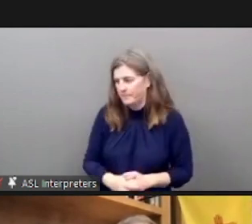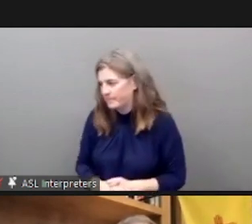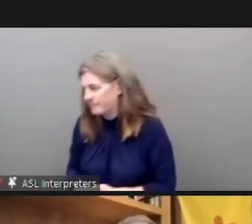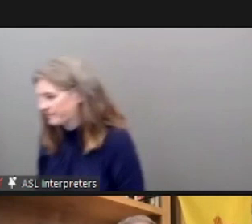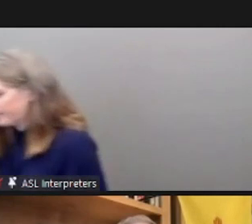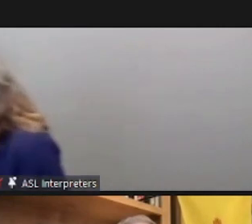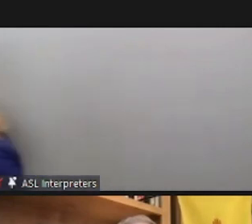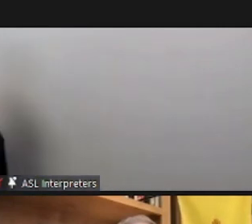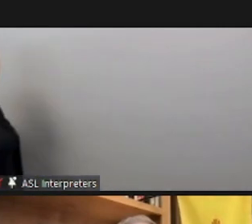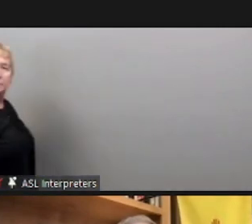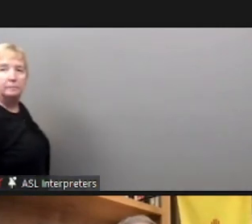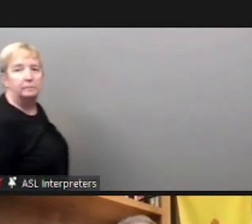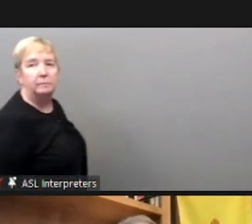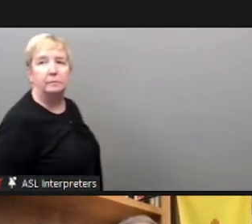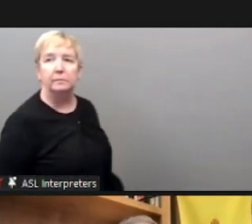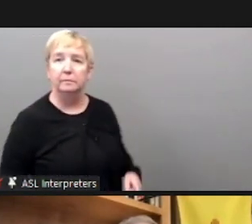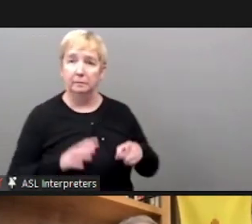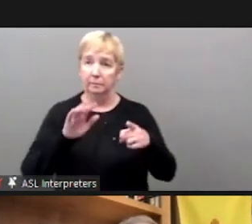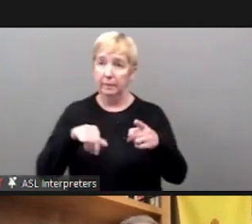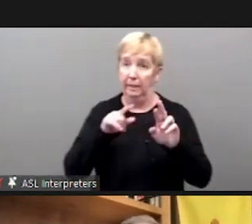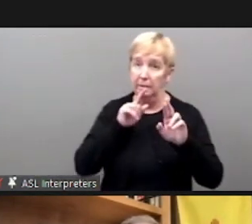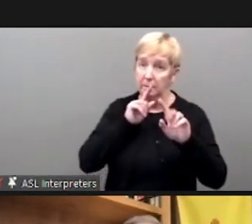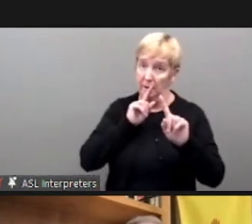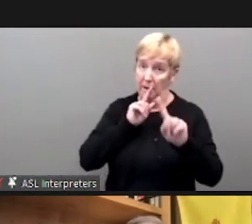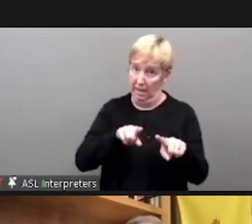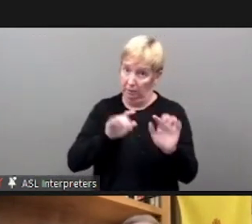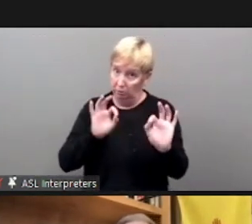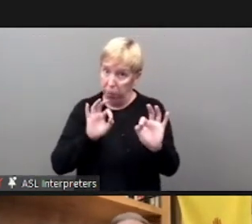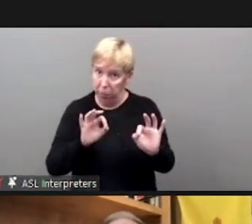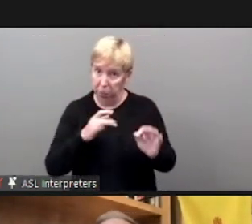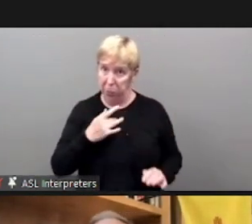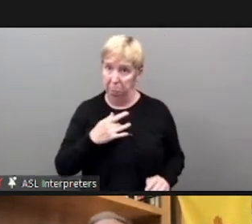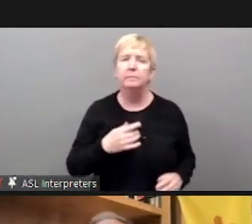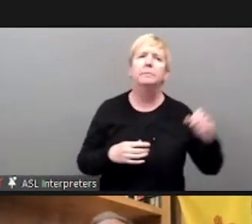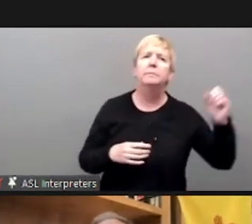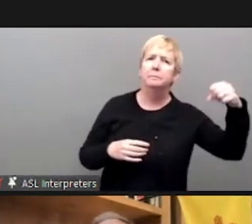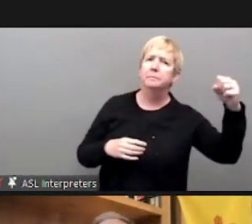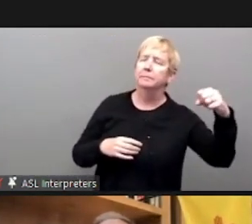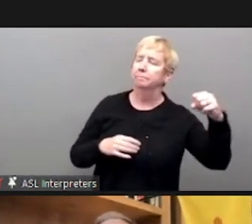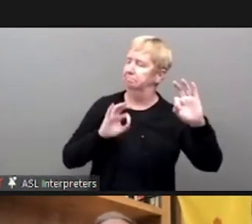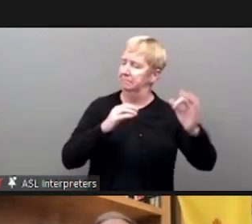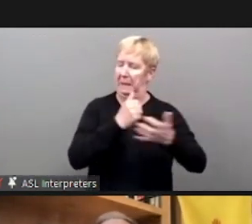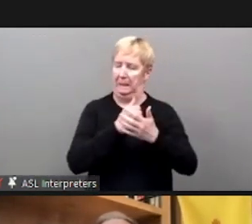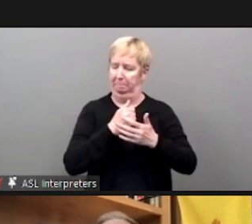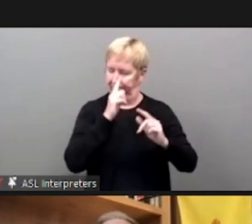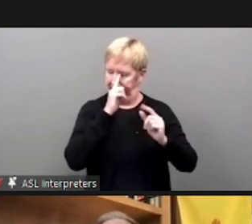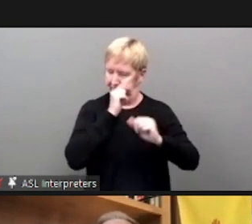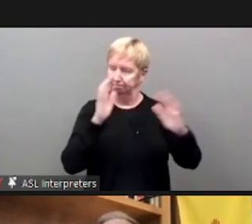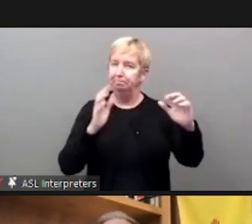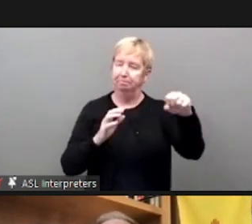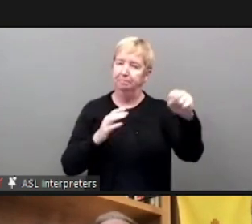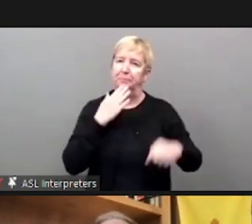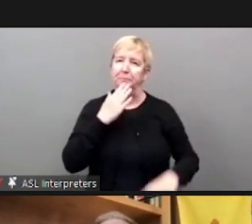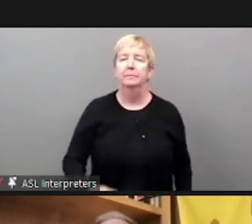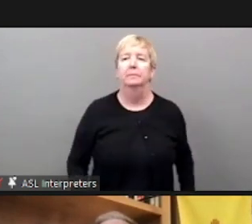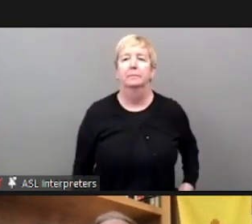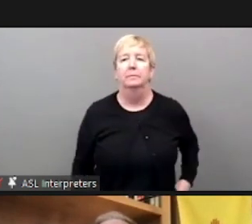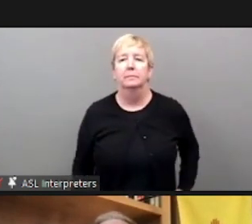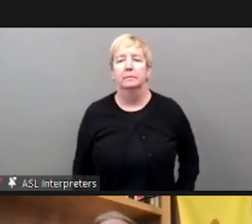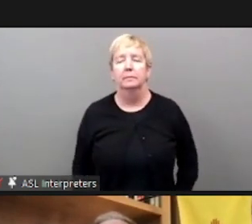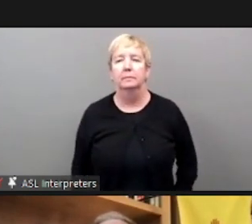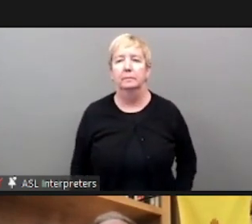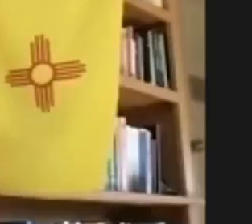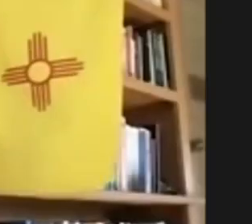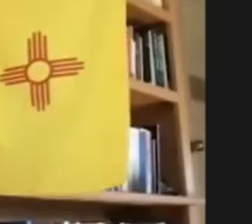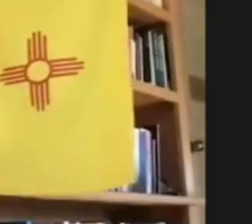that explain a little bit? Yeah, it does. Thank you so much. Okay, thank you.